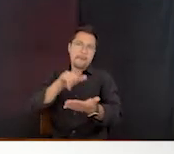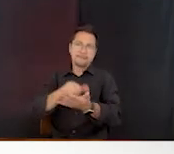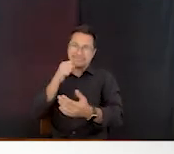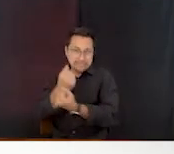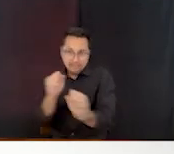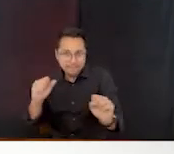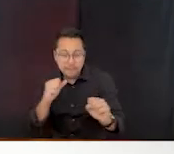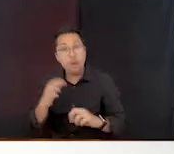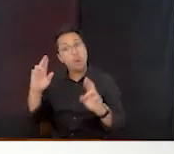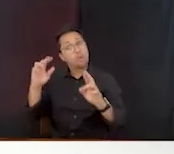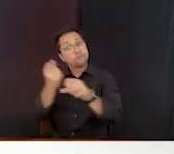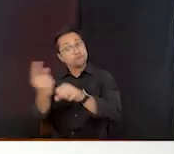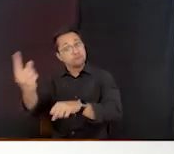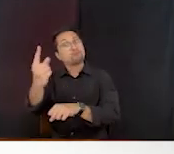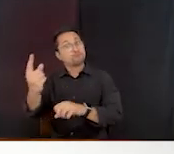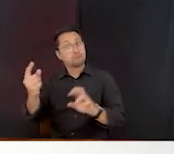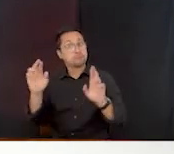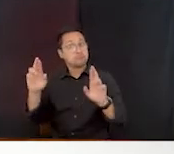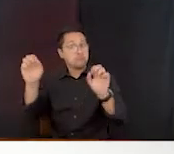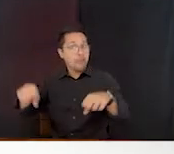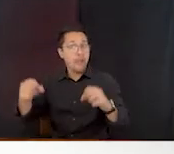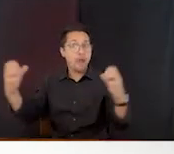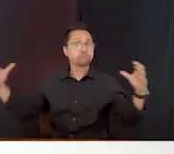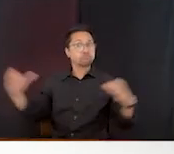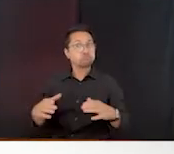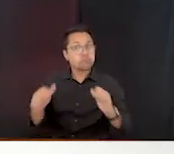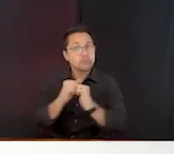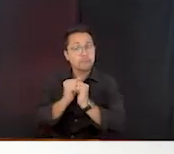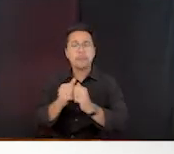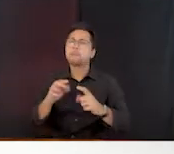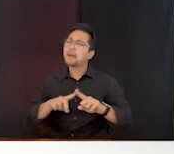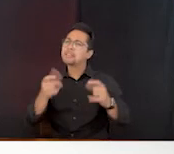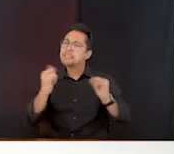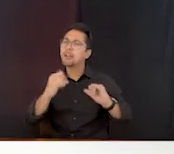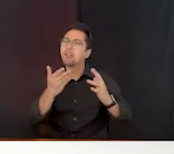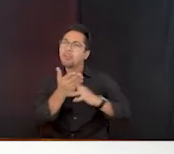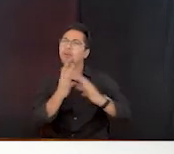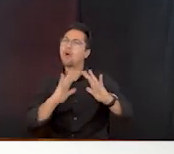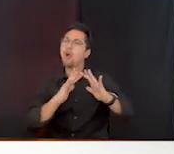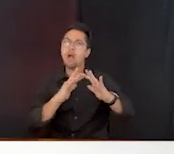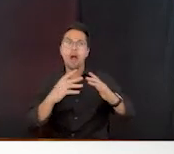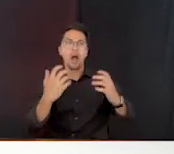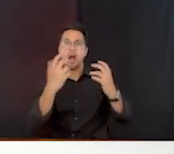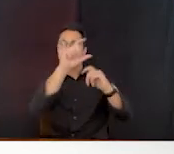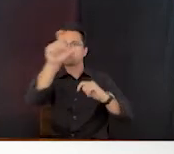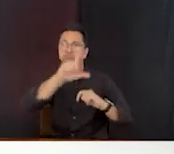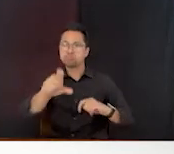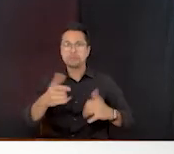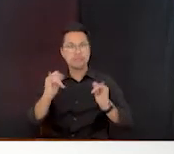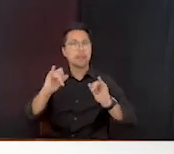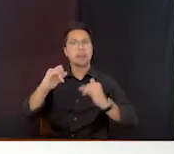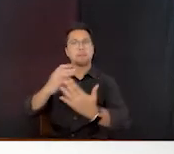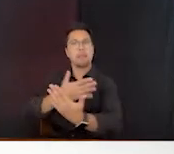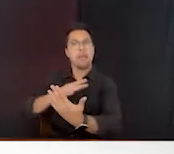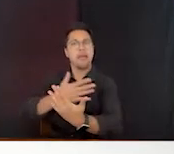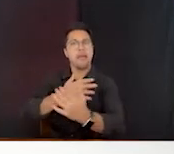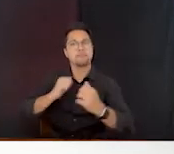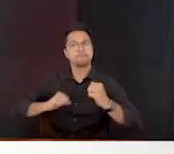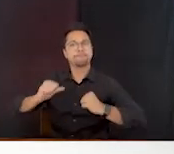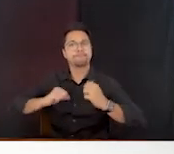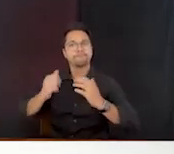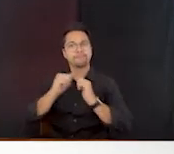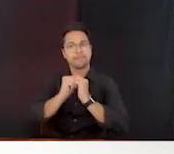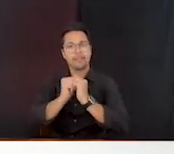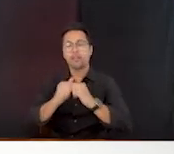next year, but just those reduced format. But we were still able to get together and play, and that helped a lot. I found that my experience